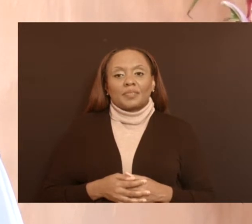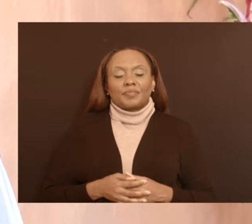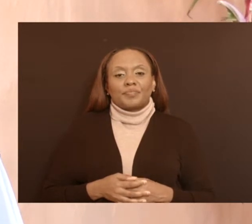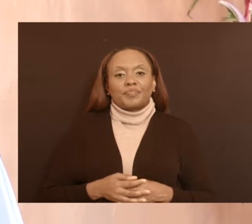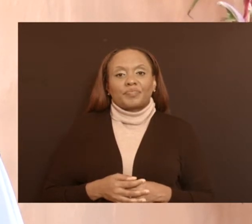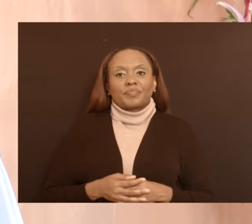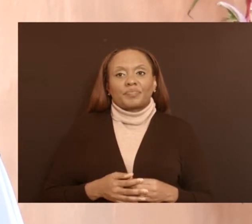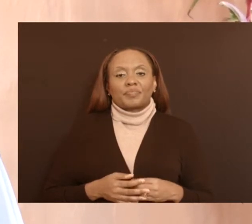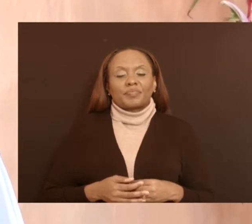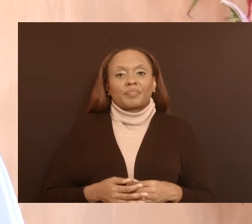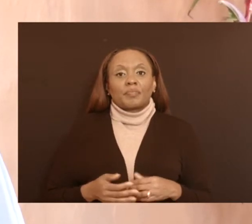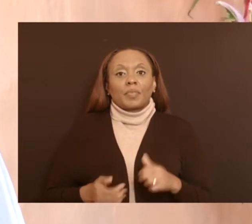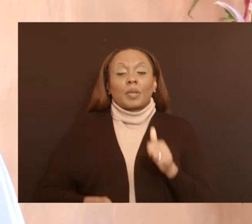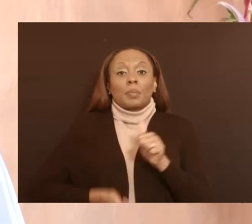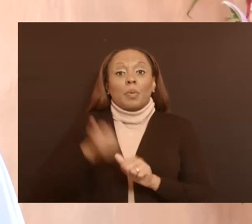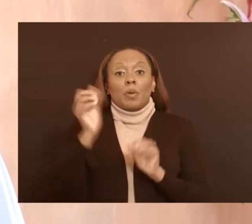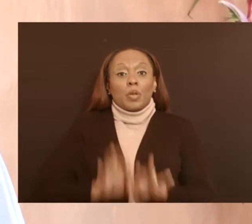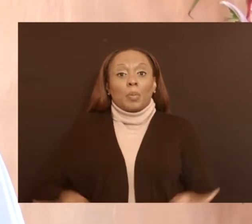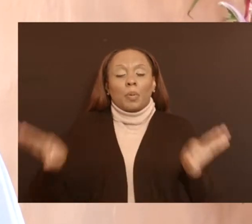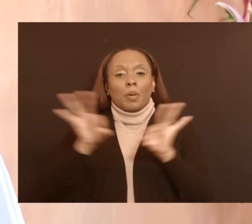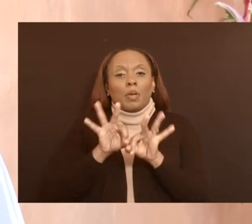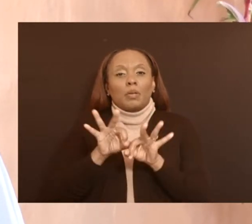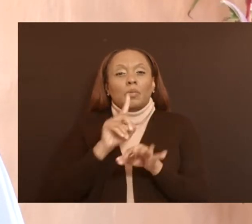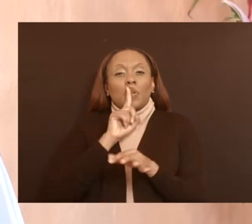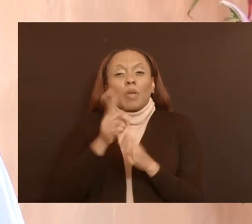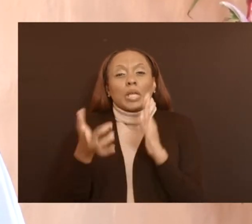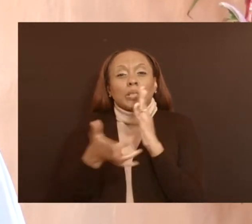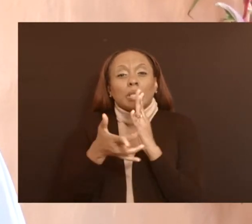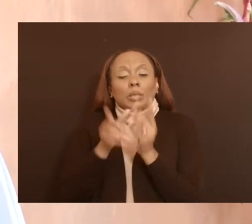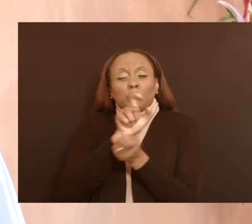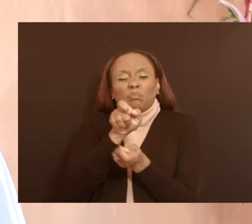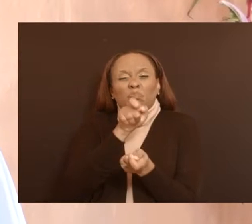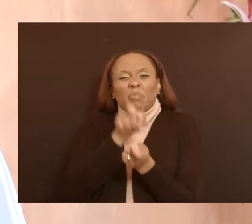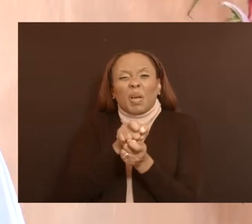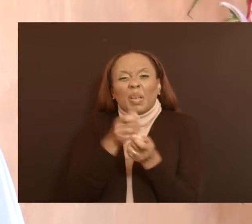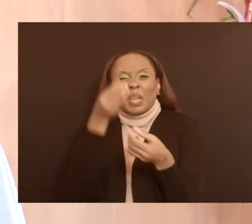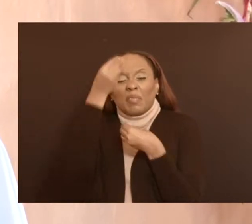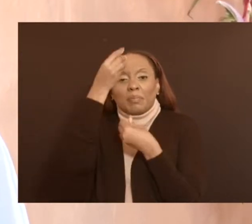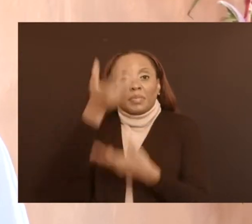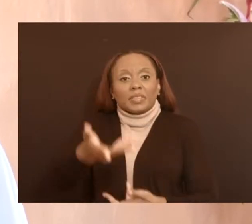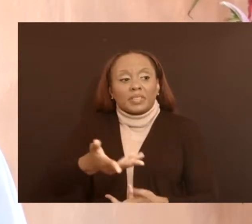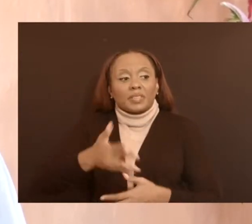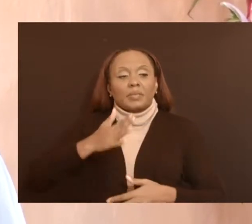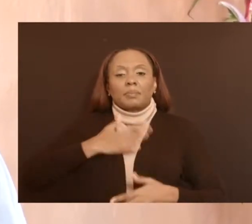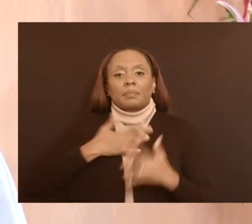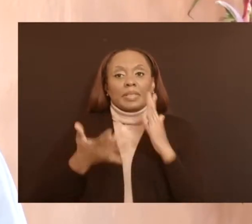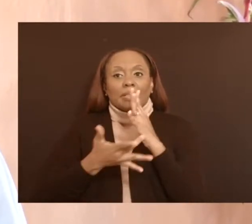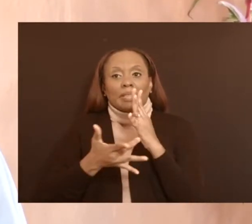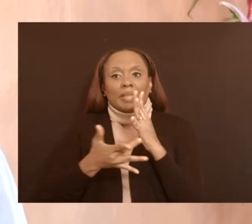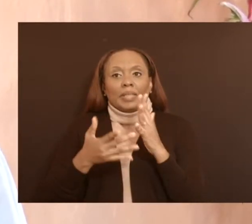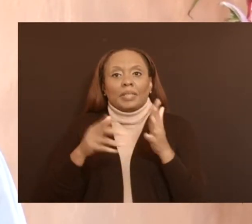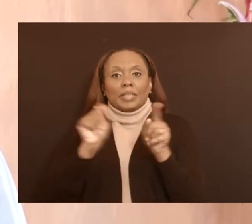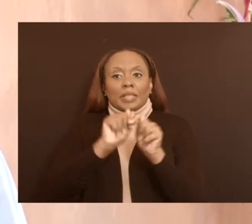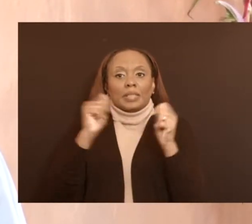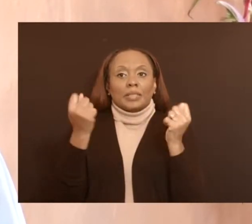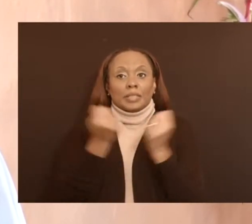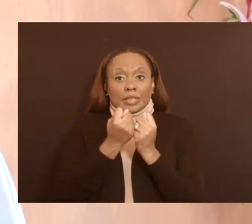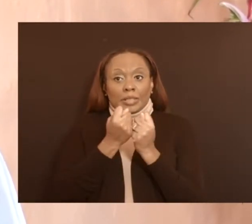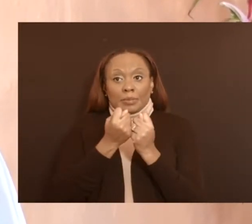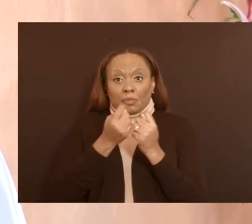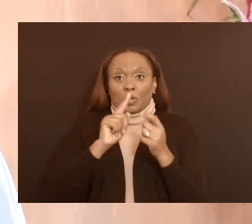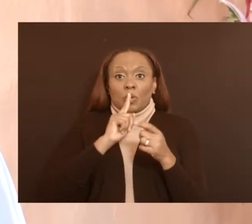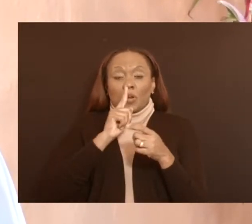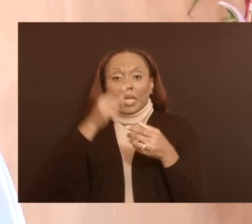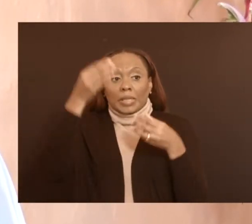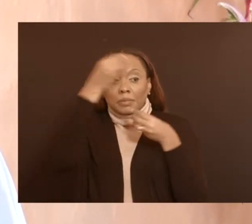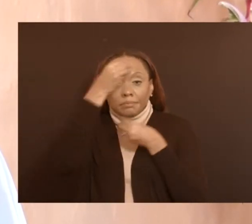some technical details and some observations that the technical team would have made as a result of our analysis of